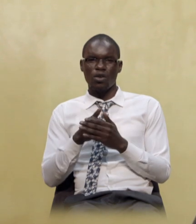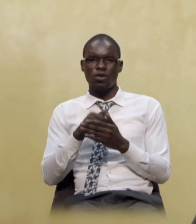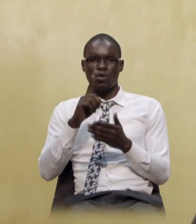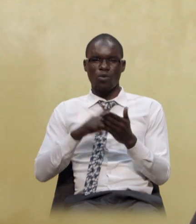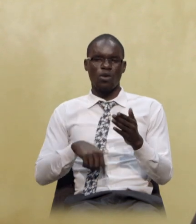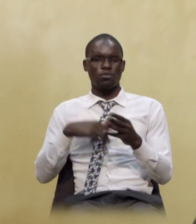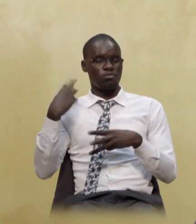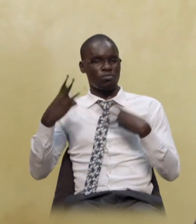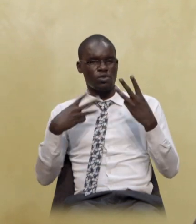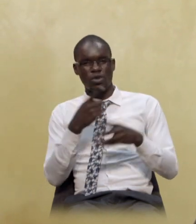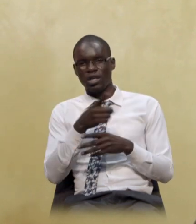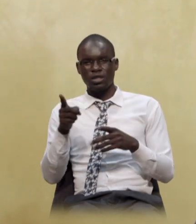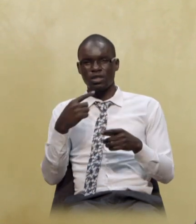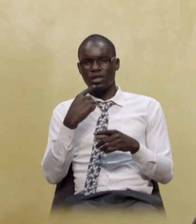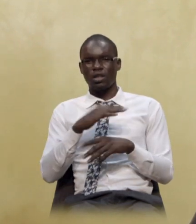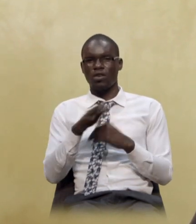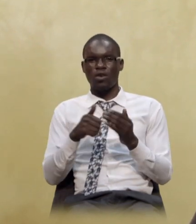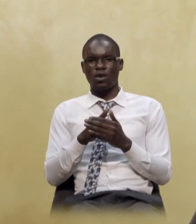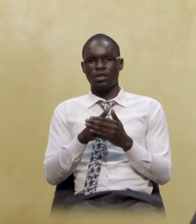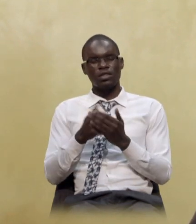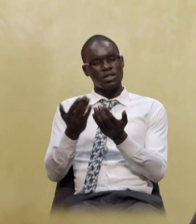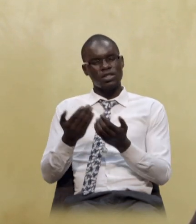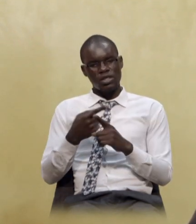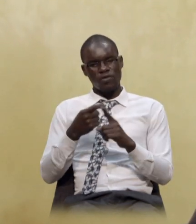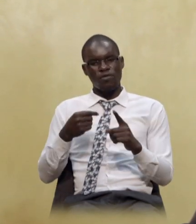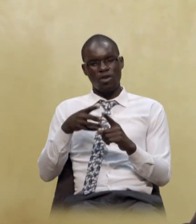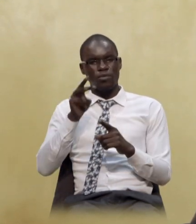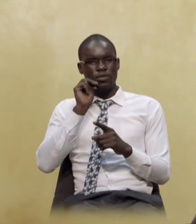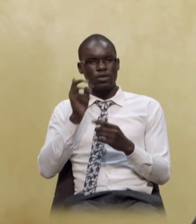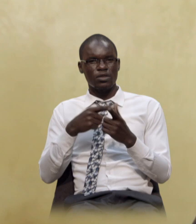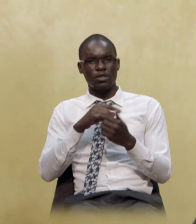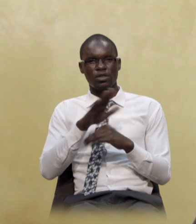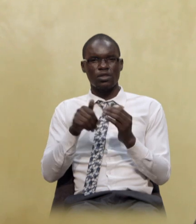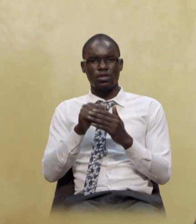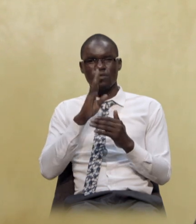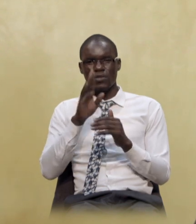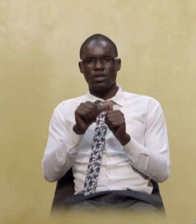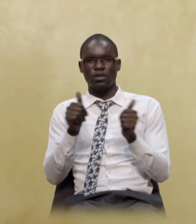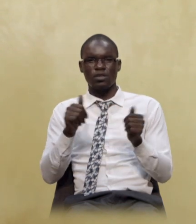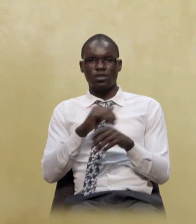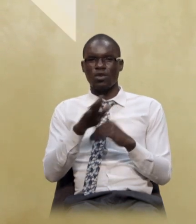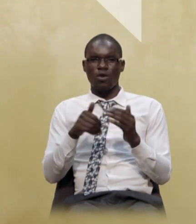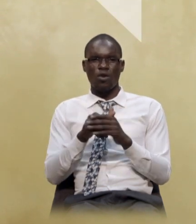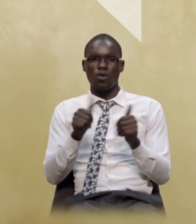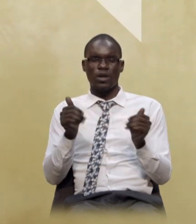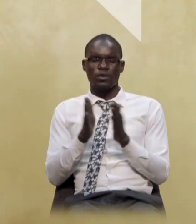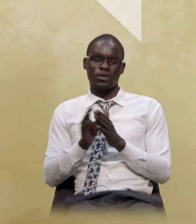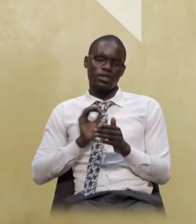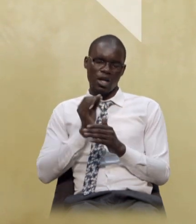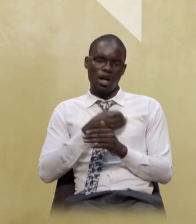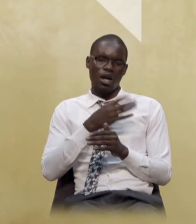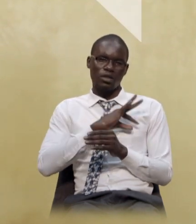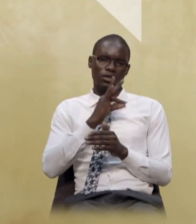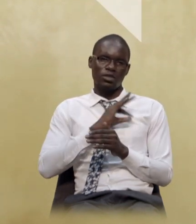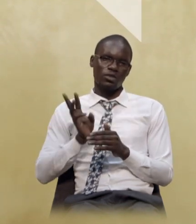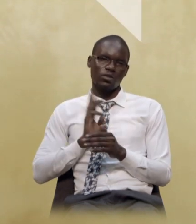you. Tell him all that you need from him. And indeed, it shall be well. It is well with our soul.